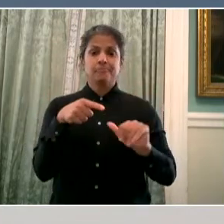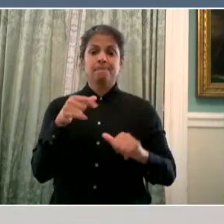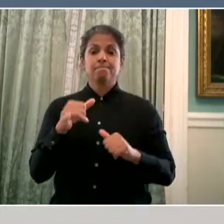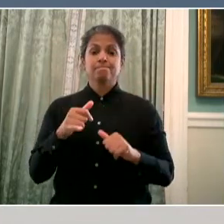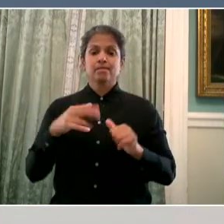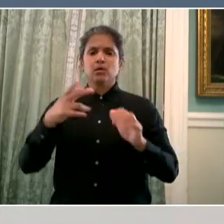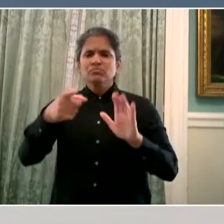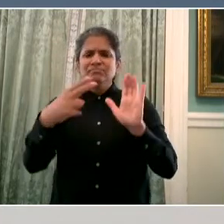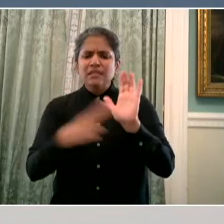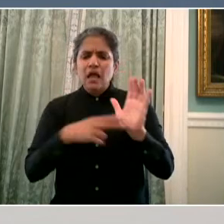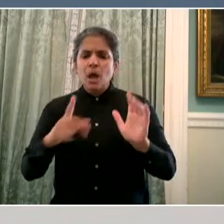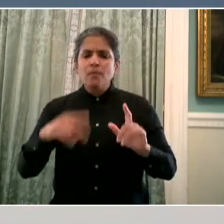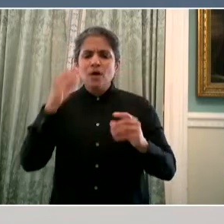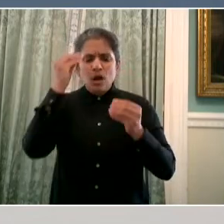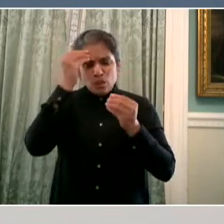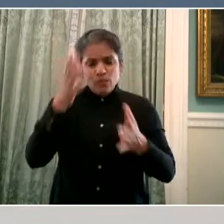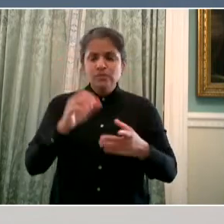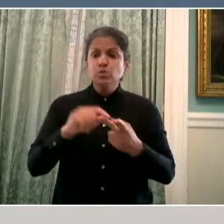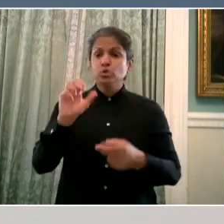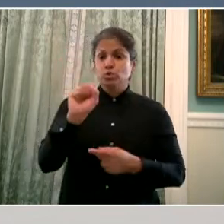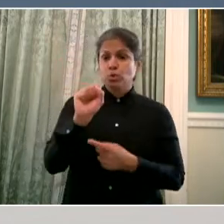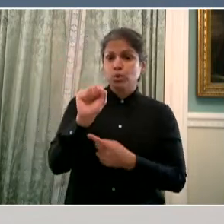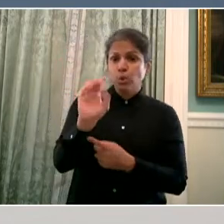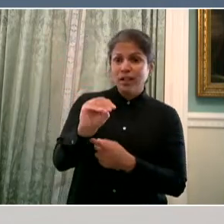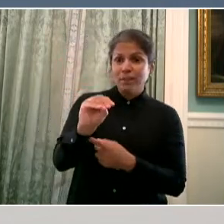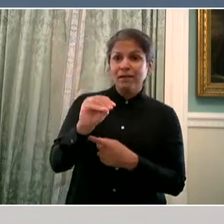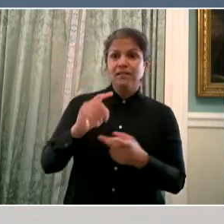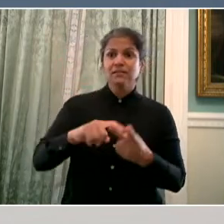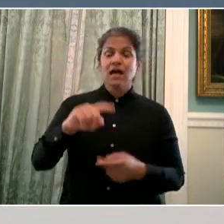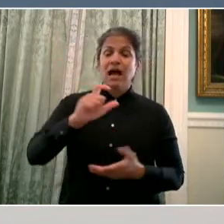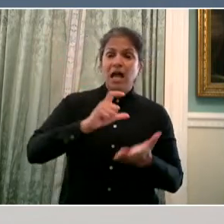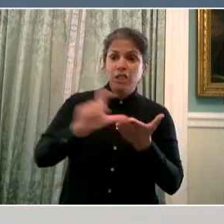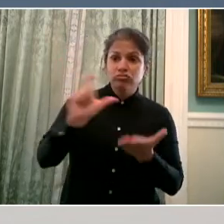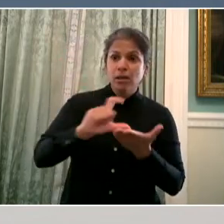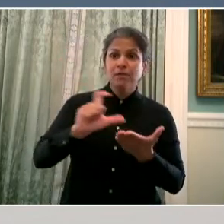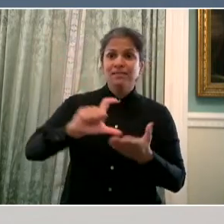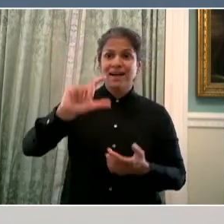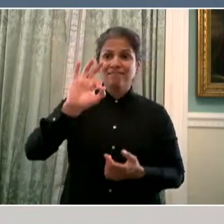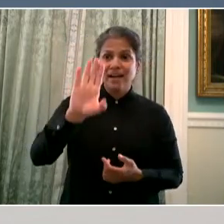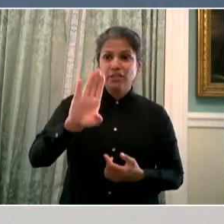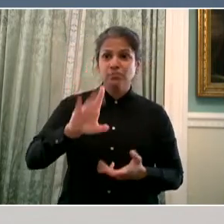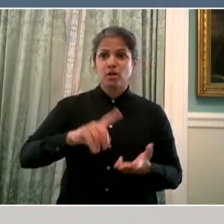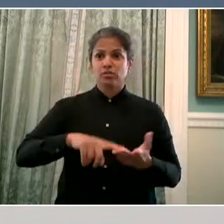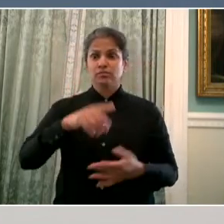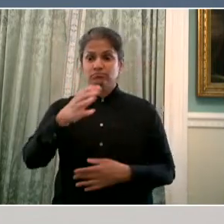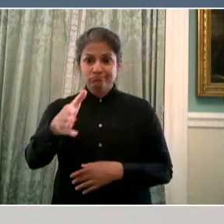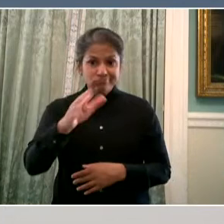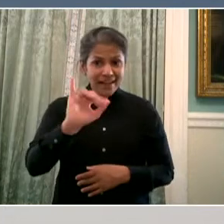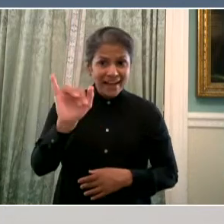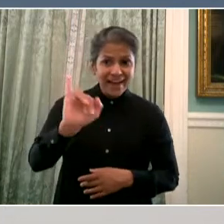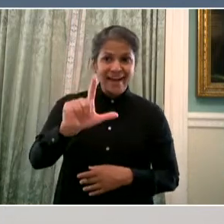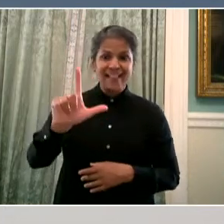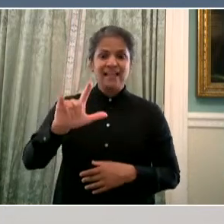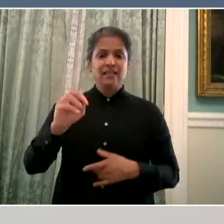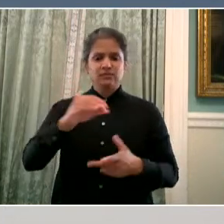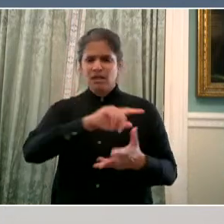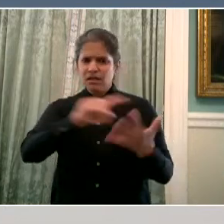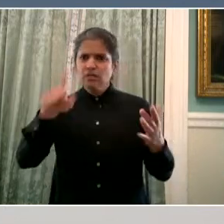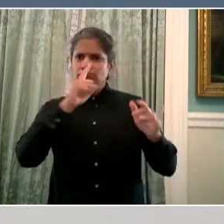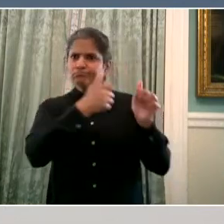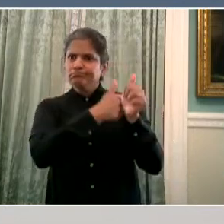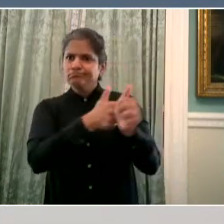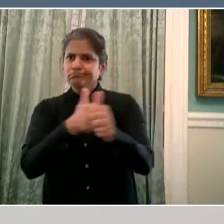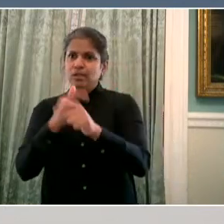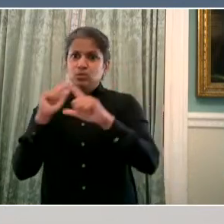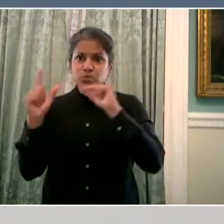quality index at airnow.gov. We look forward to continuing to communicate with you in the days ahead should